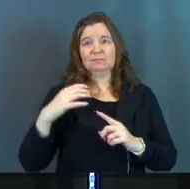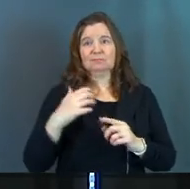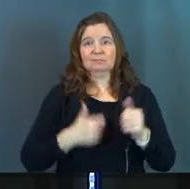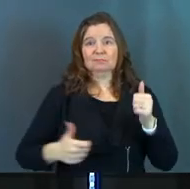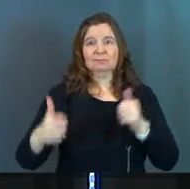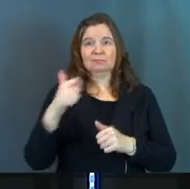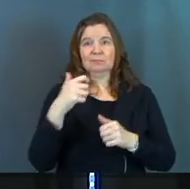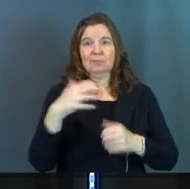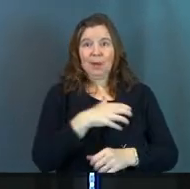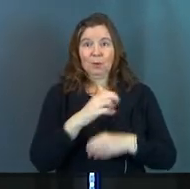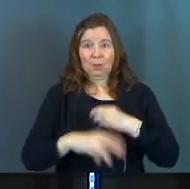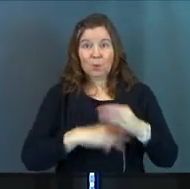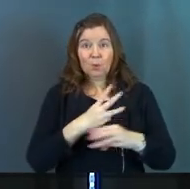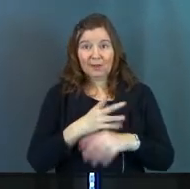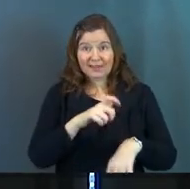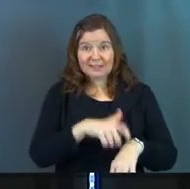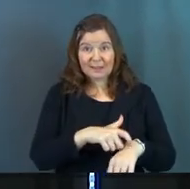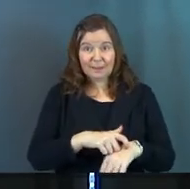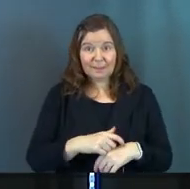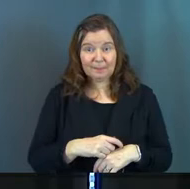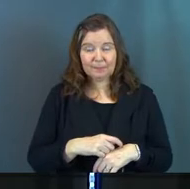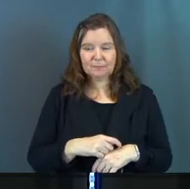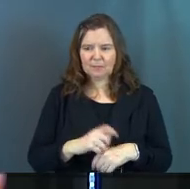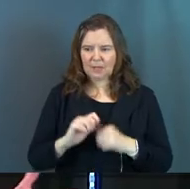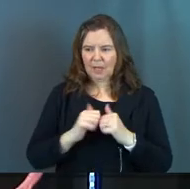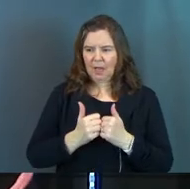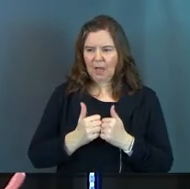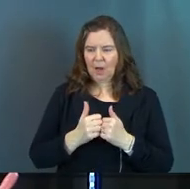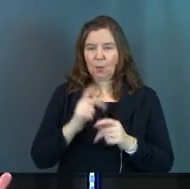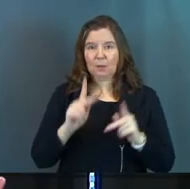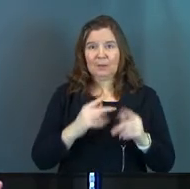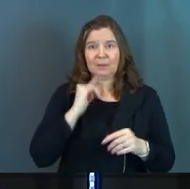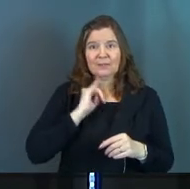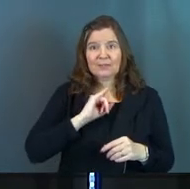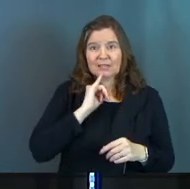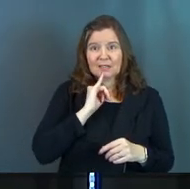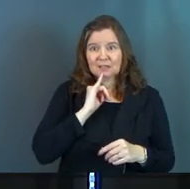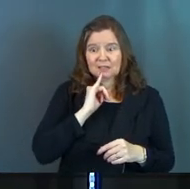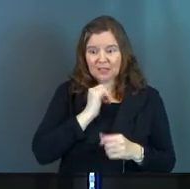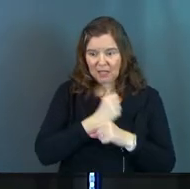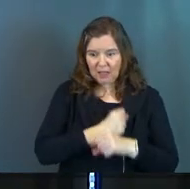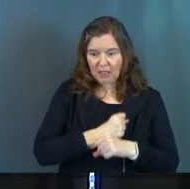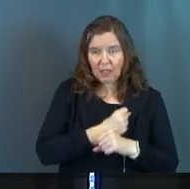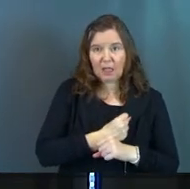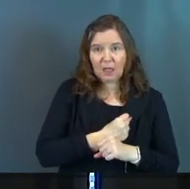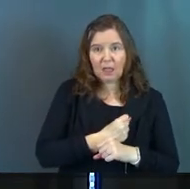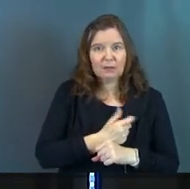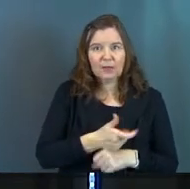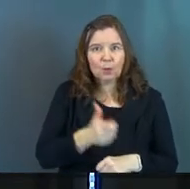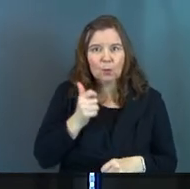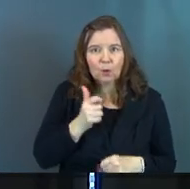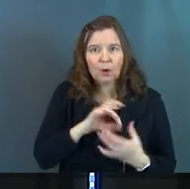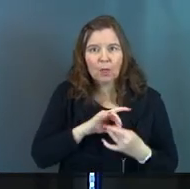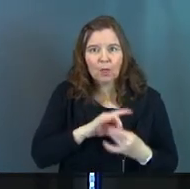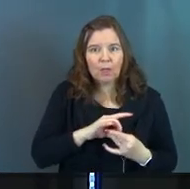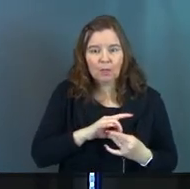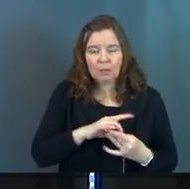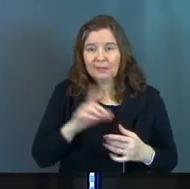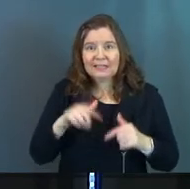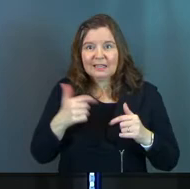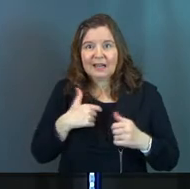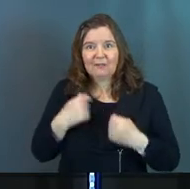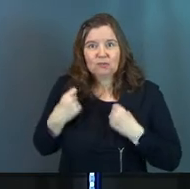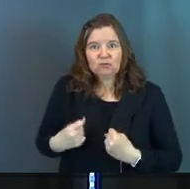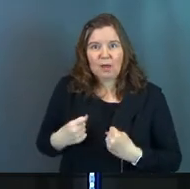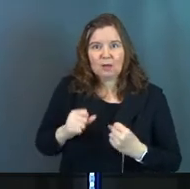world, in the ancient world at that time. How in the world were the people of Israel going to get free from them? They weren't. They didn't have the military